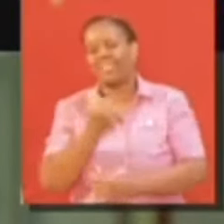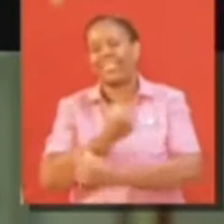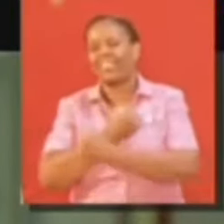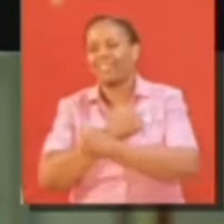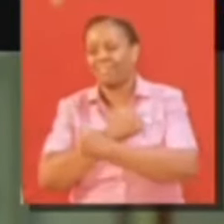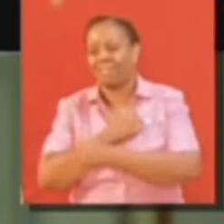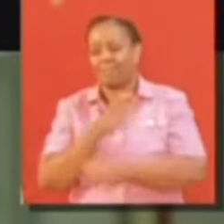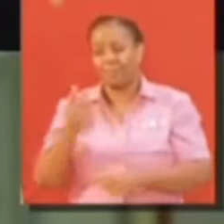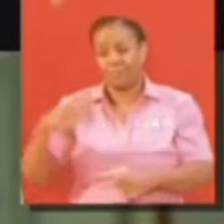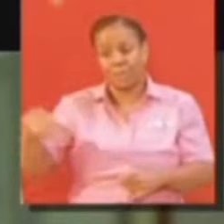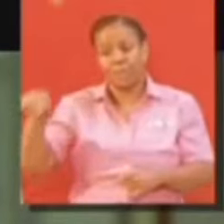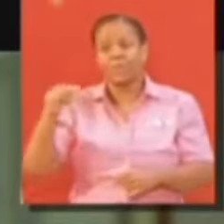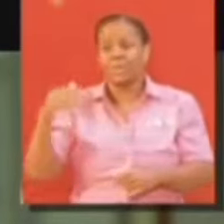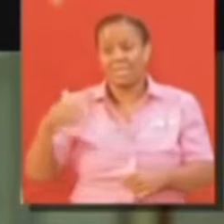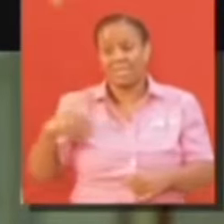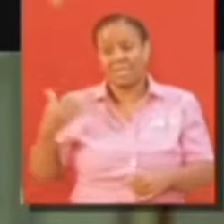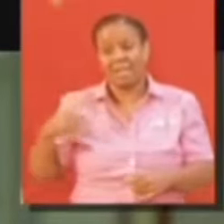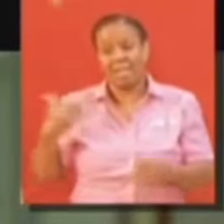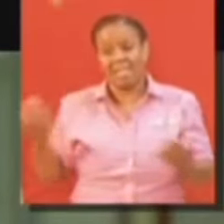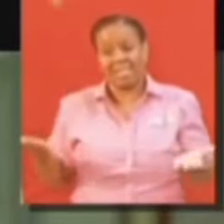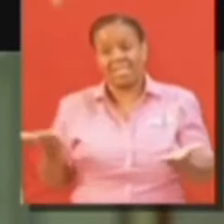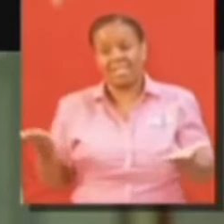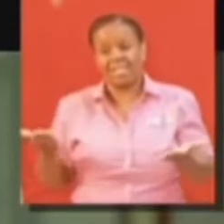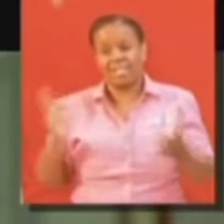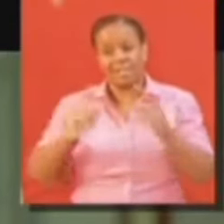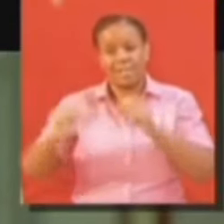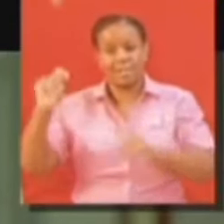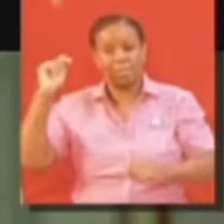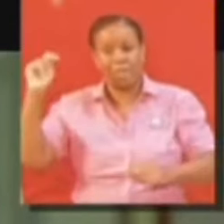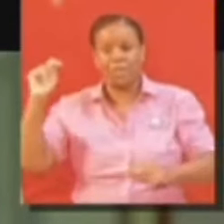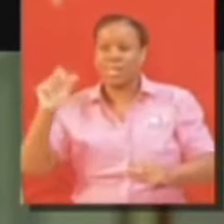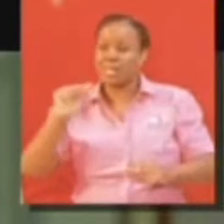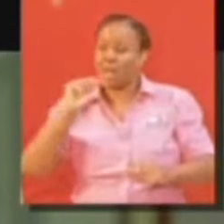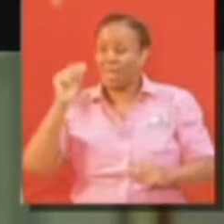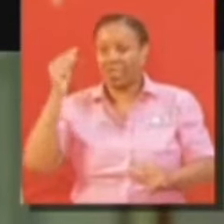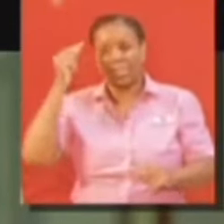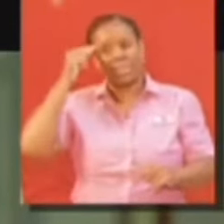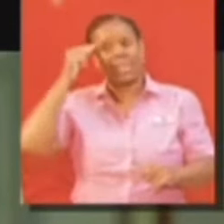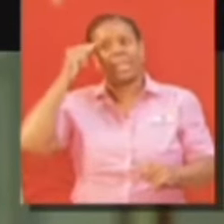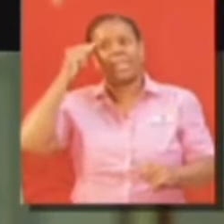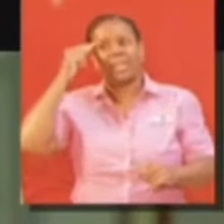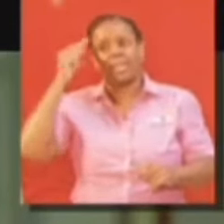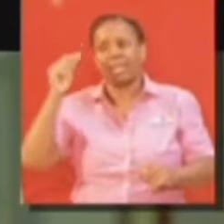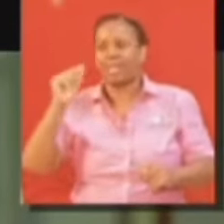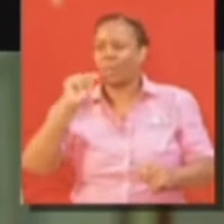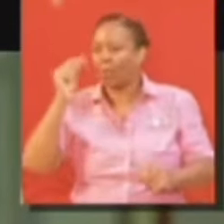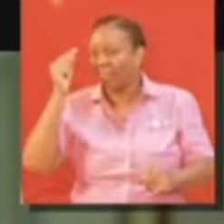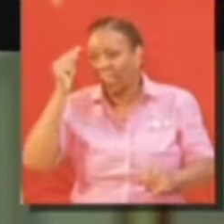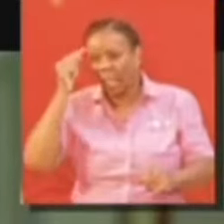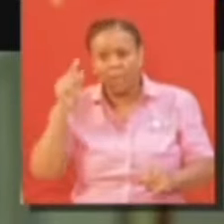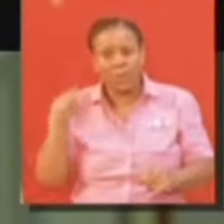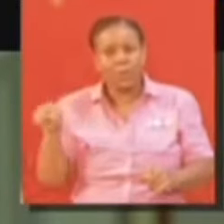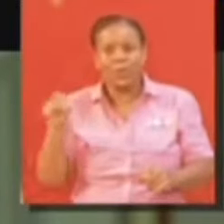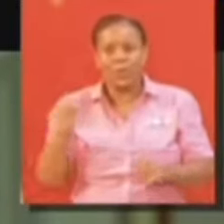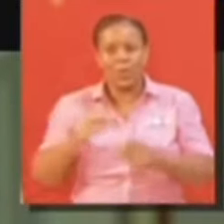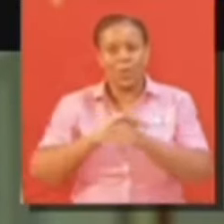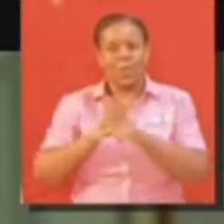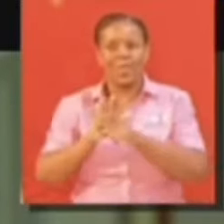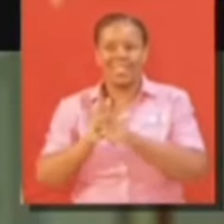Tobago, do not think for 1 minute that you are exempted from this